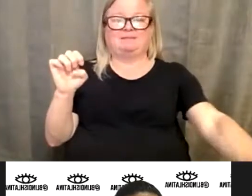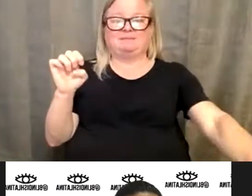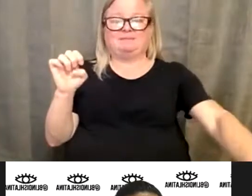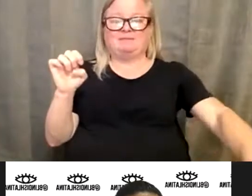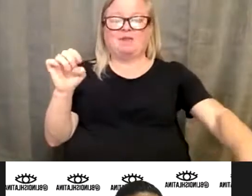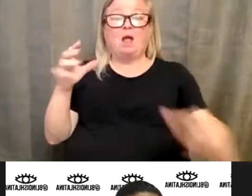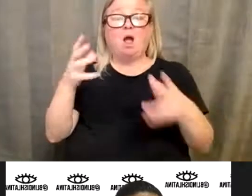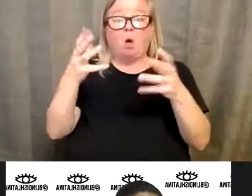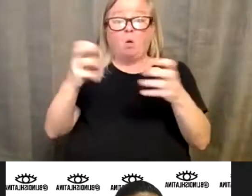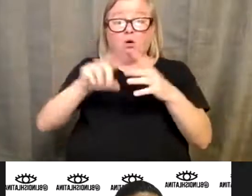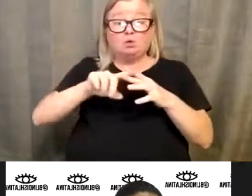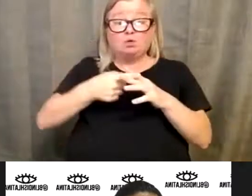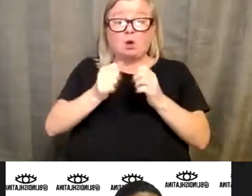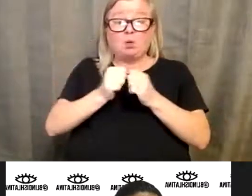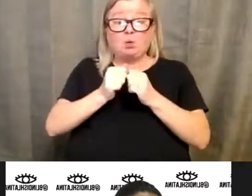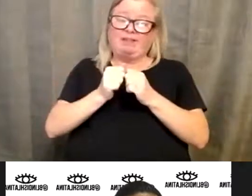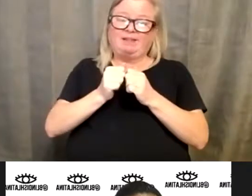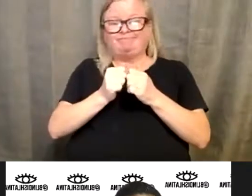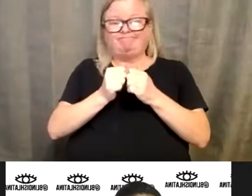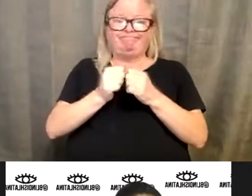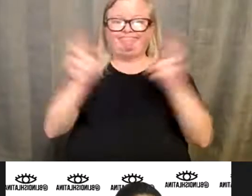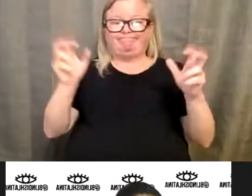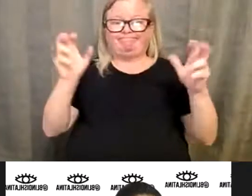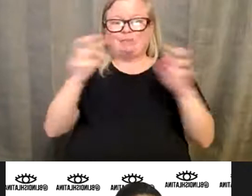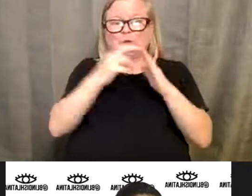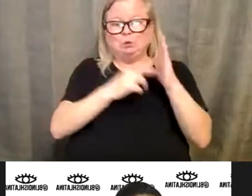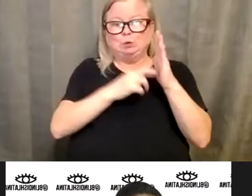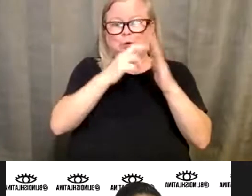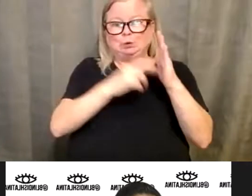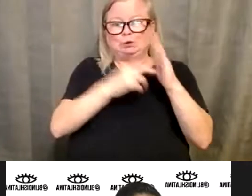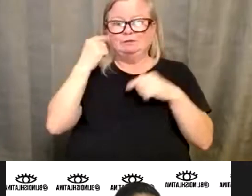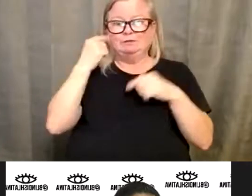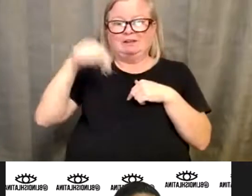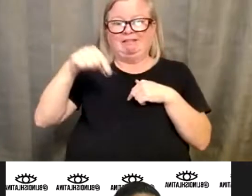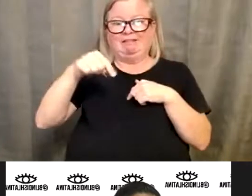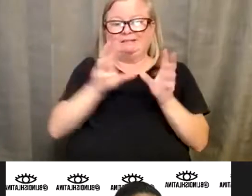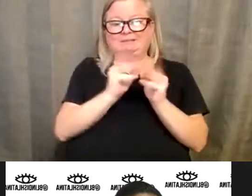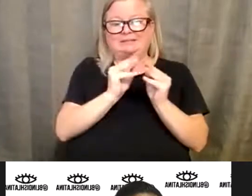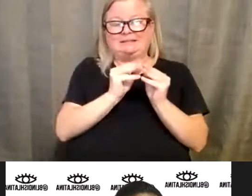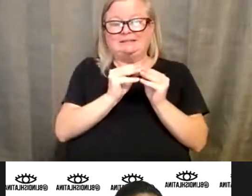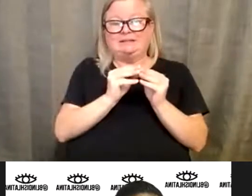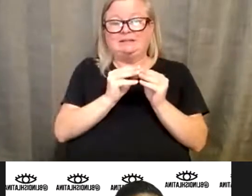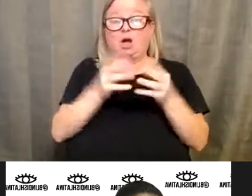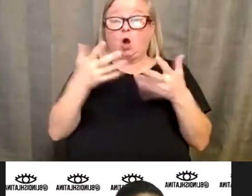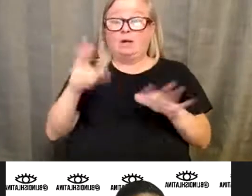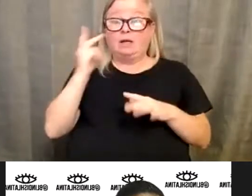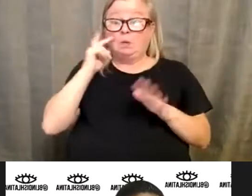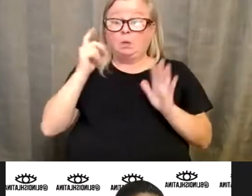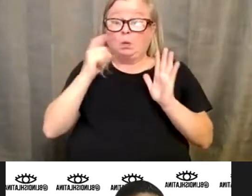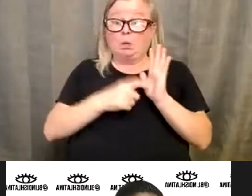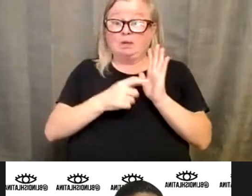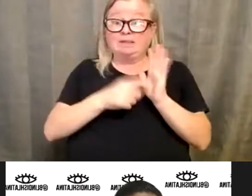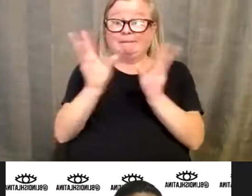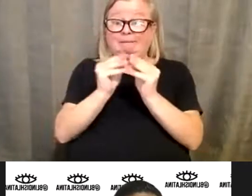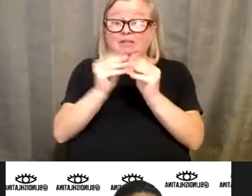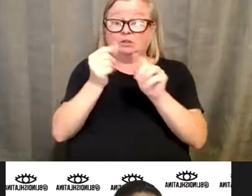So I want to begin with a little housekeeping. You should have already seen our message to everyone in the waiting room that